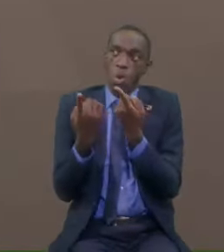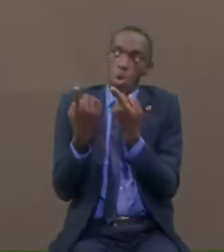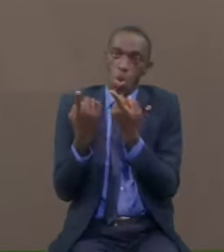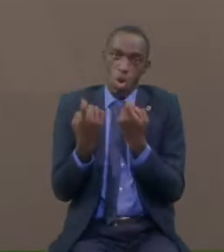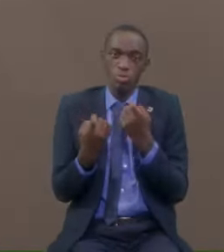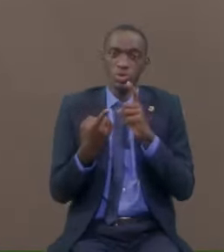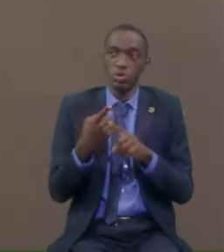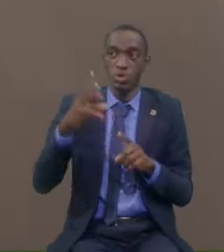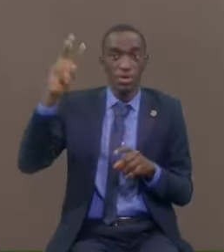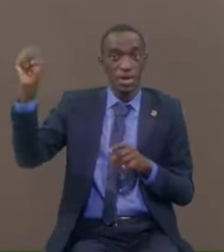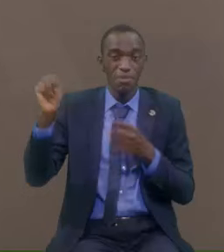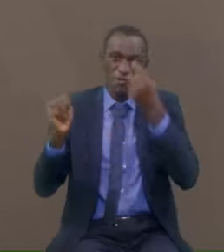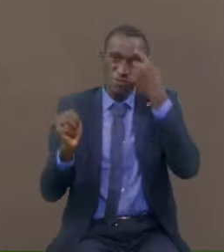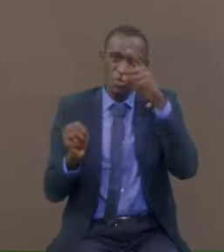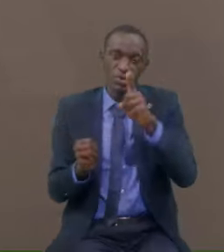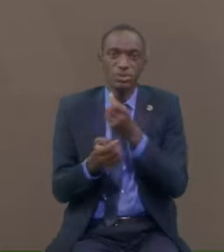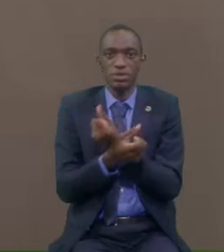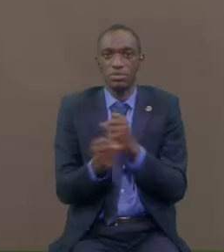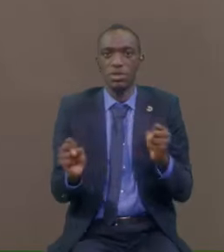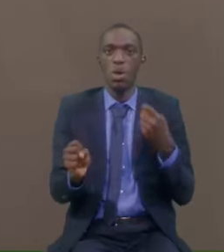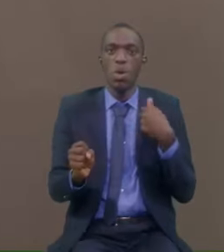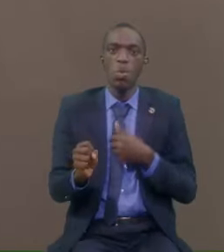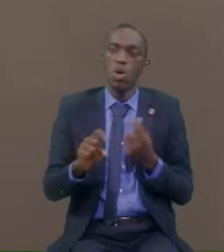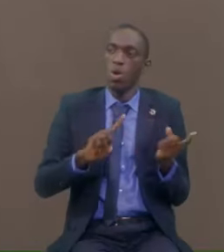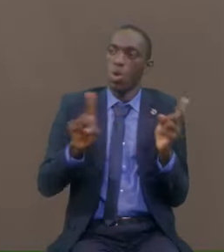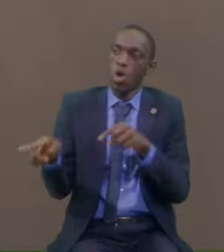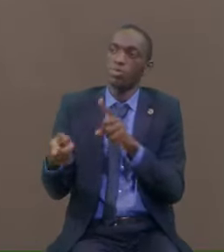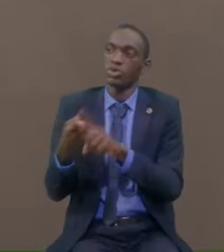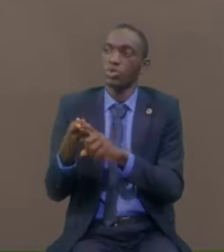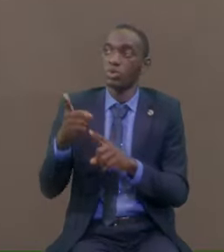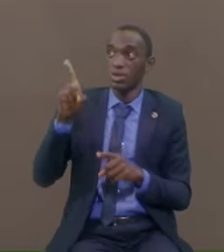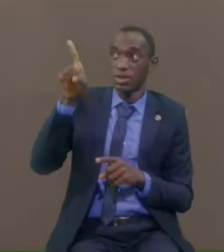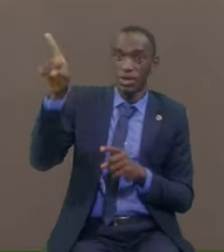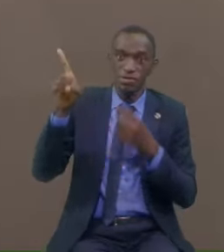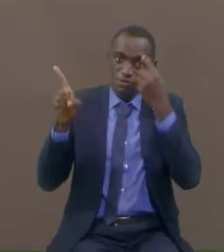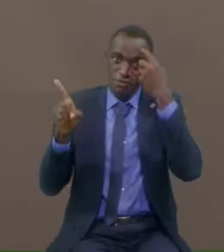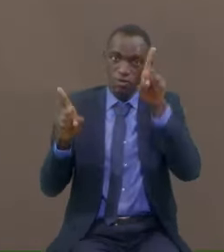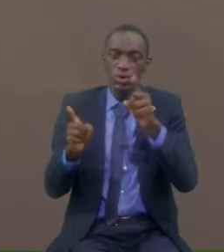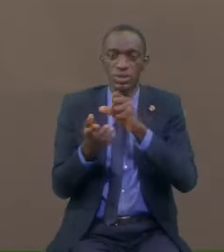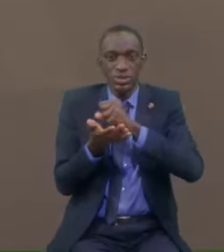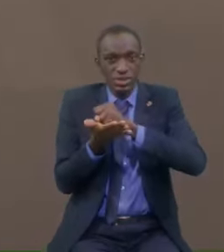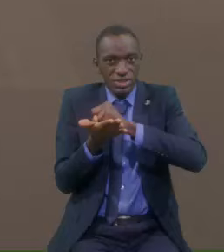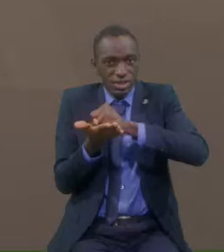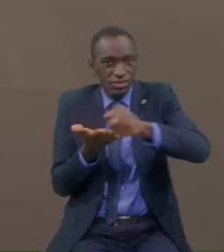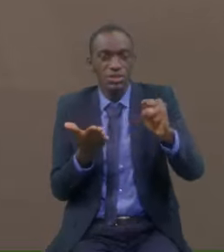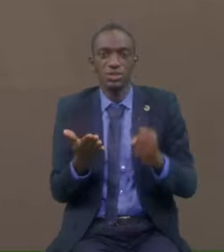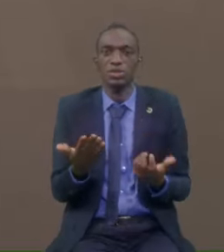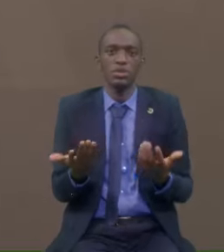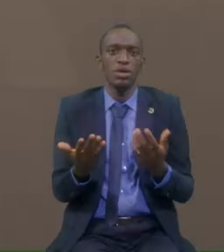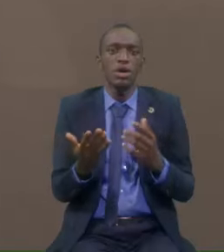salvation. We come to him for sanctification. Where did you see